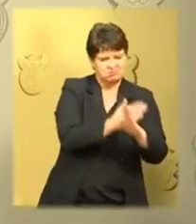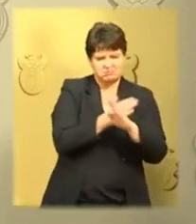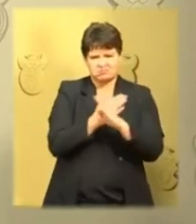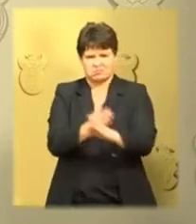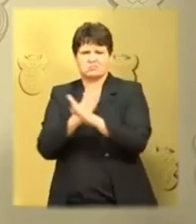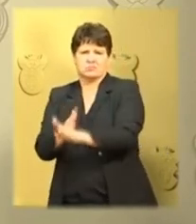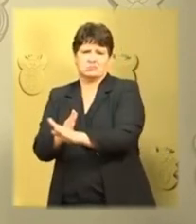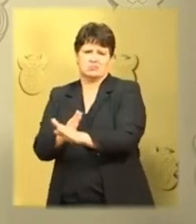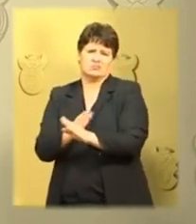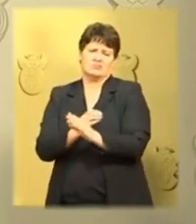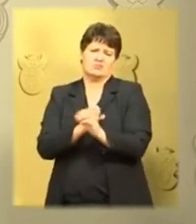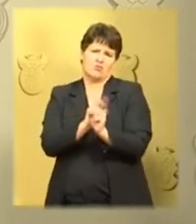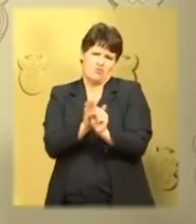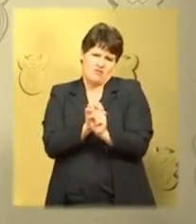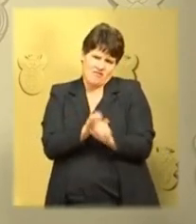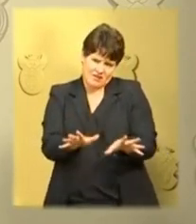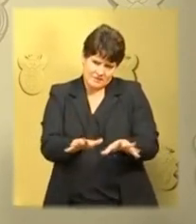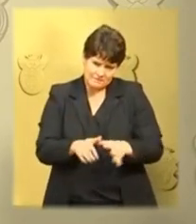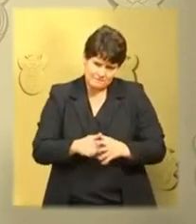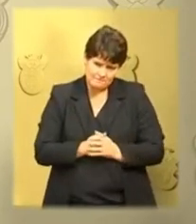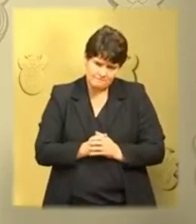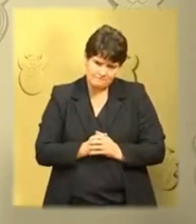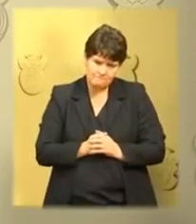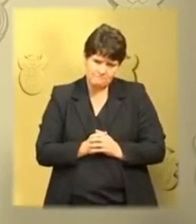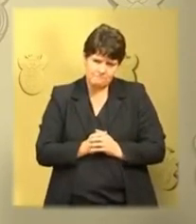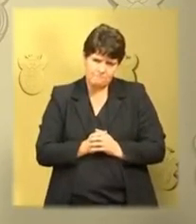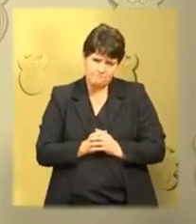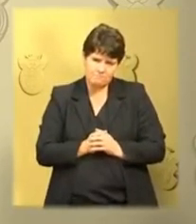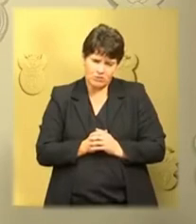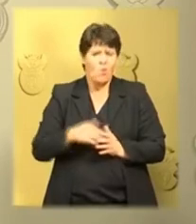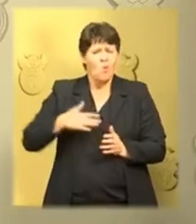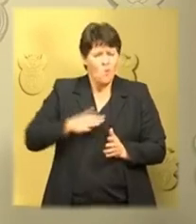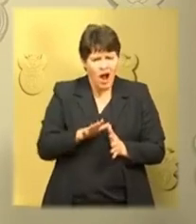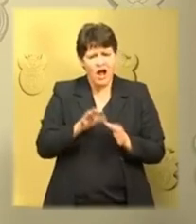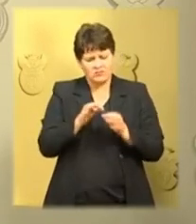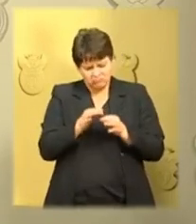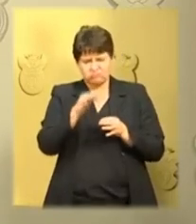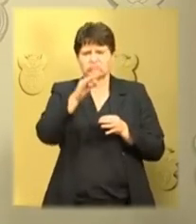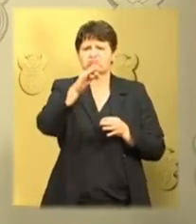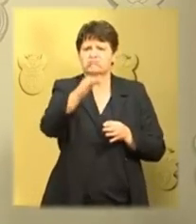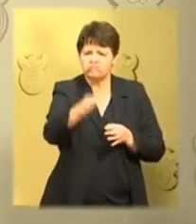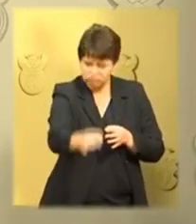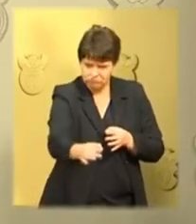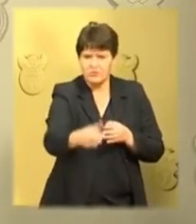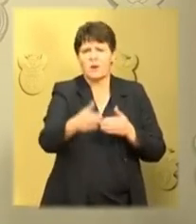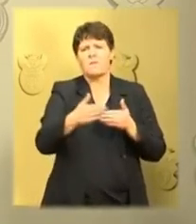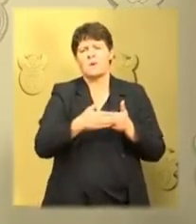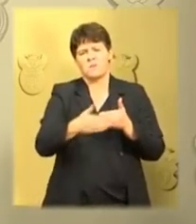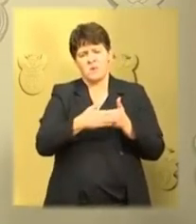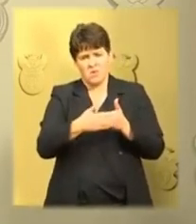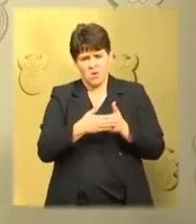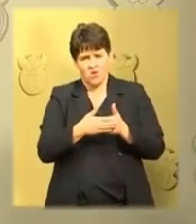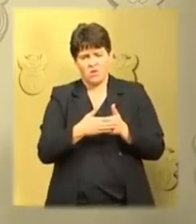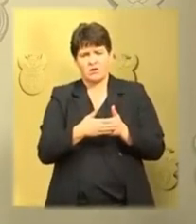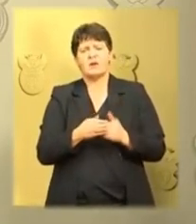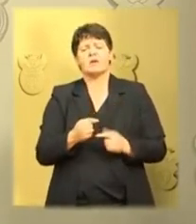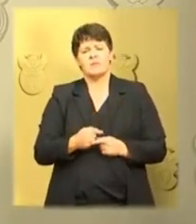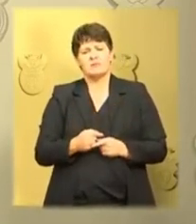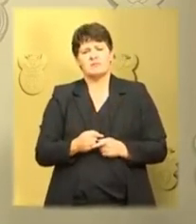pandemic. As part of expanding this effort, I have employed